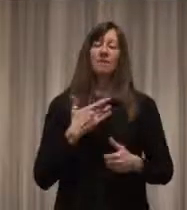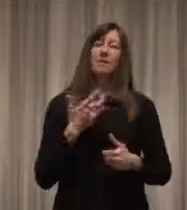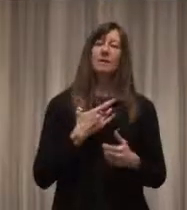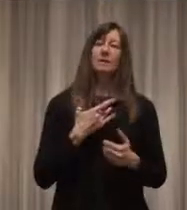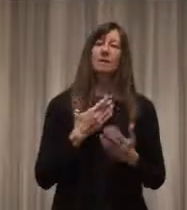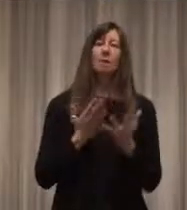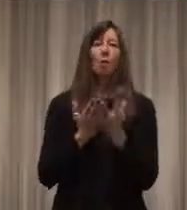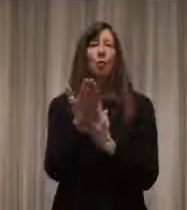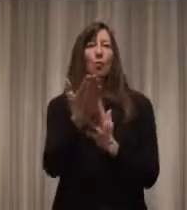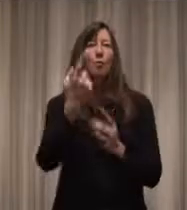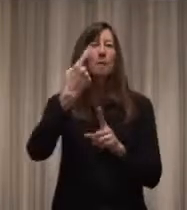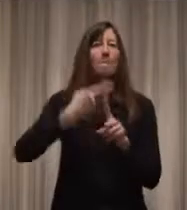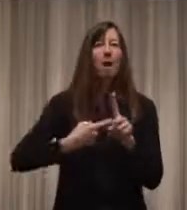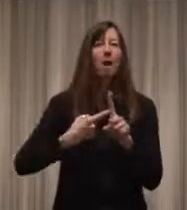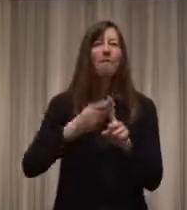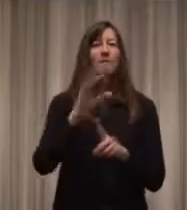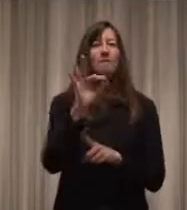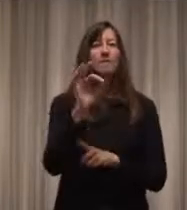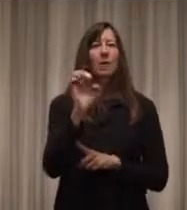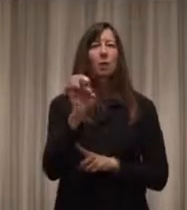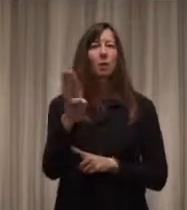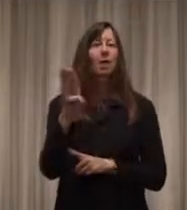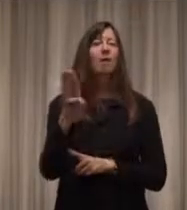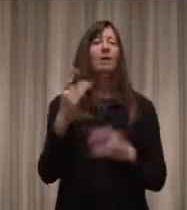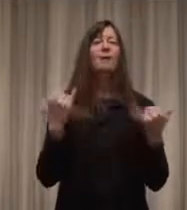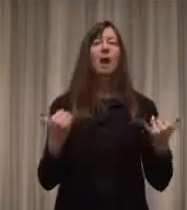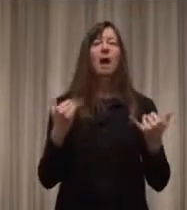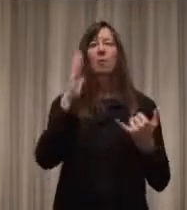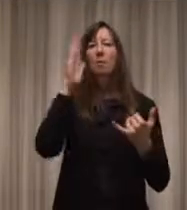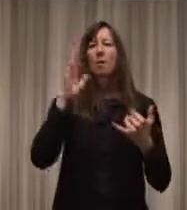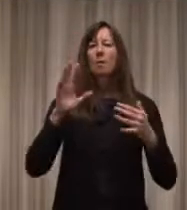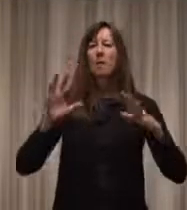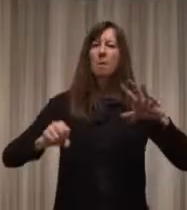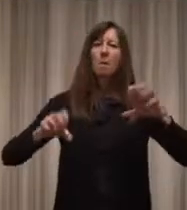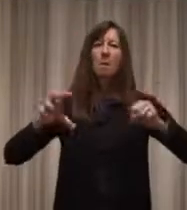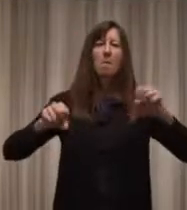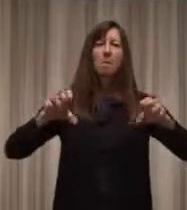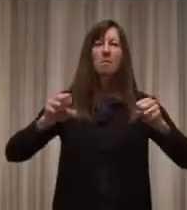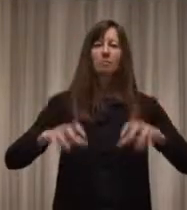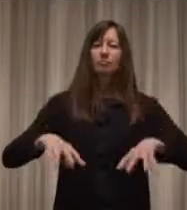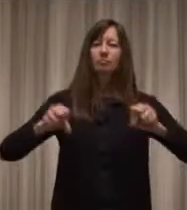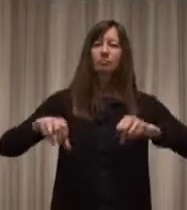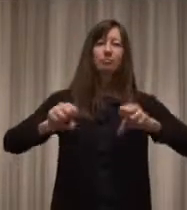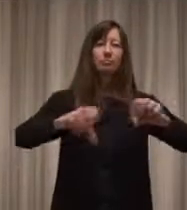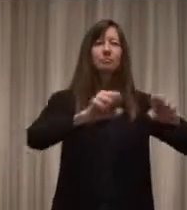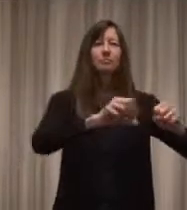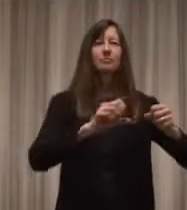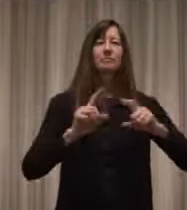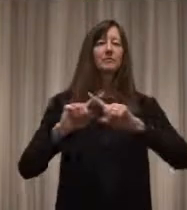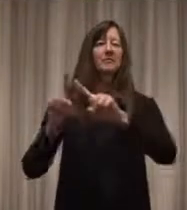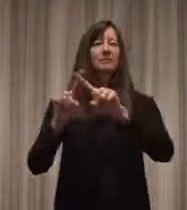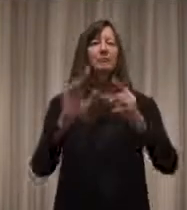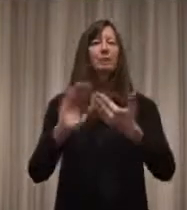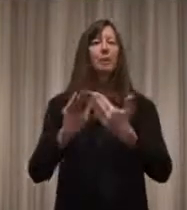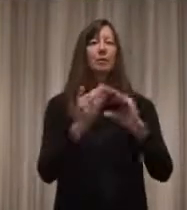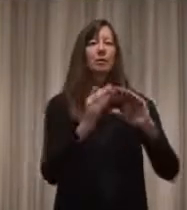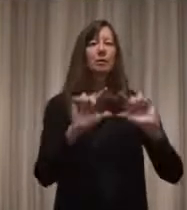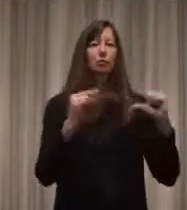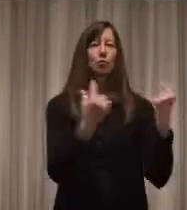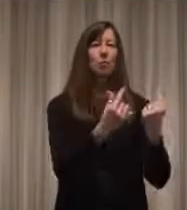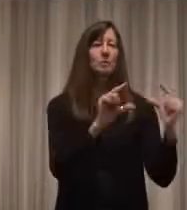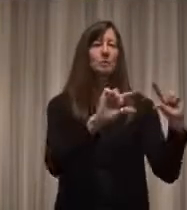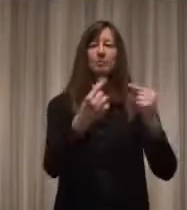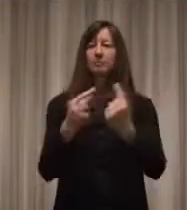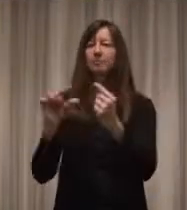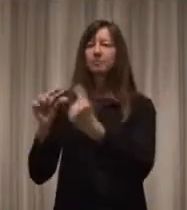of events organized by a whole host of community groups that we'll be participating in and I'll be participating in. I invite you all to do